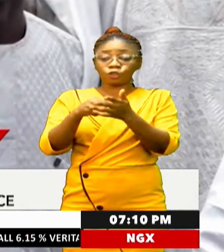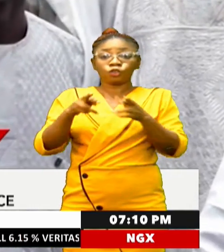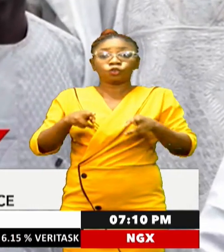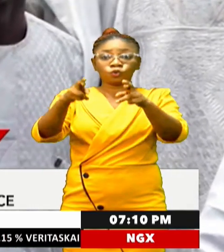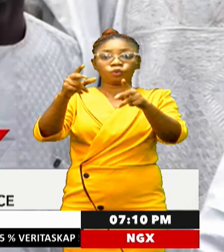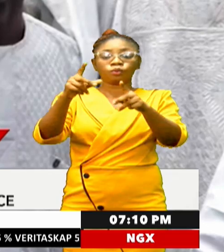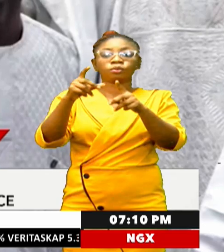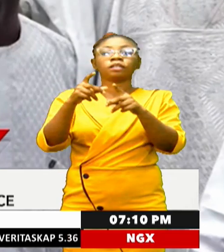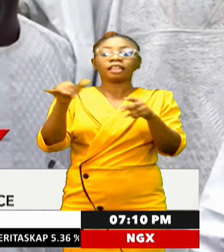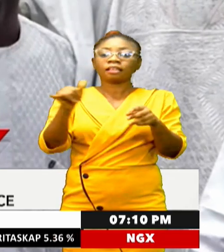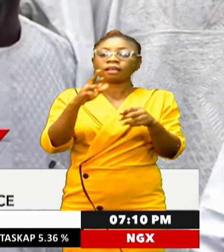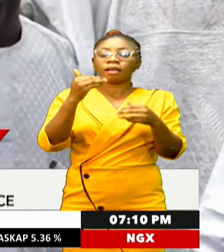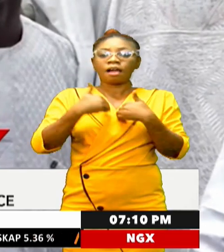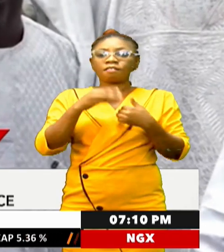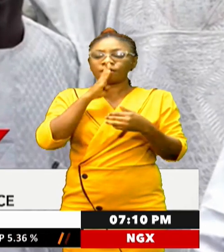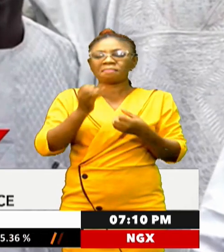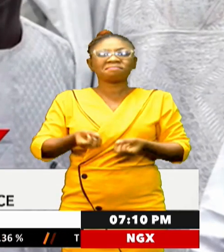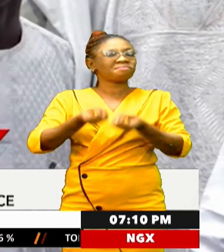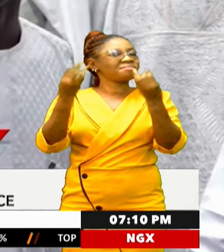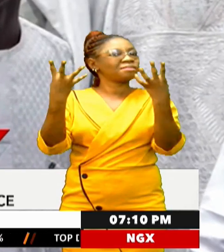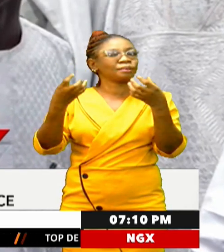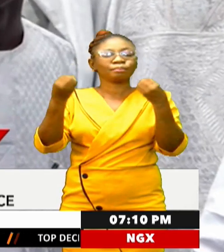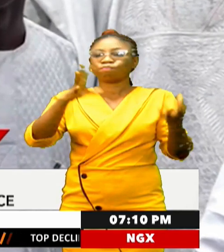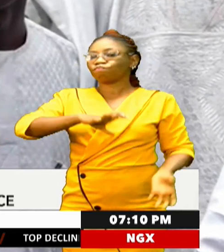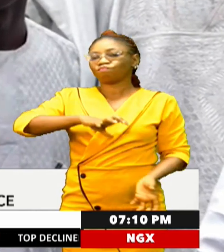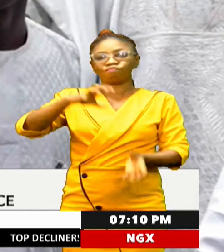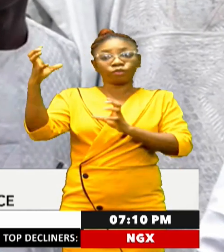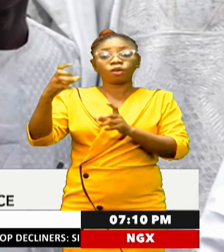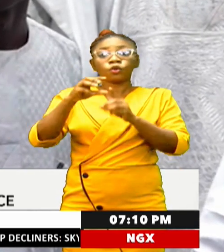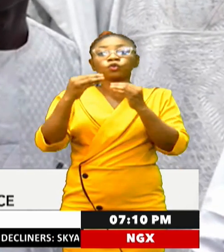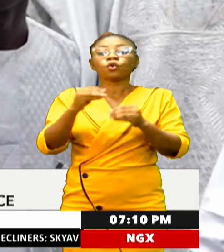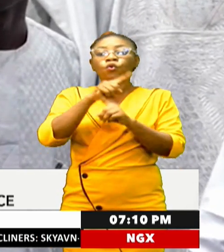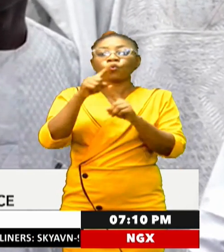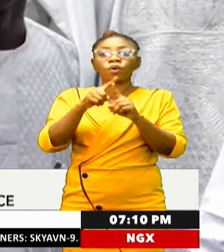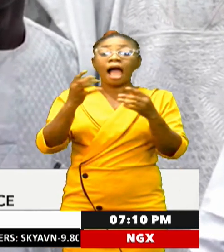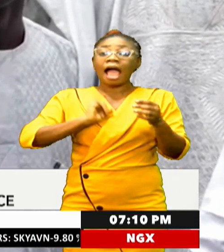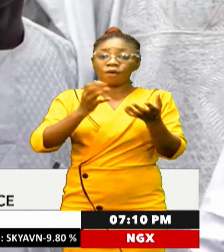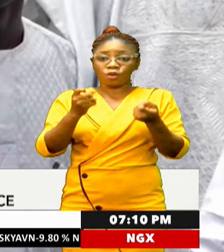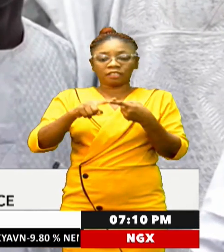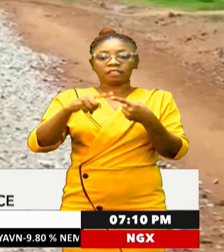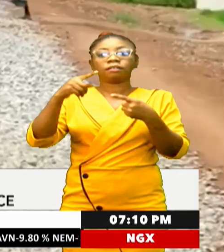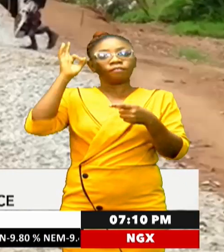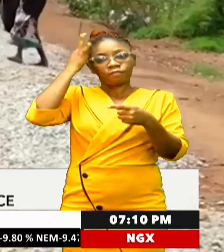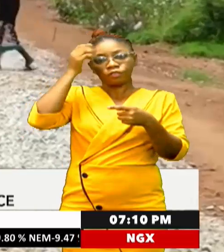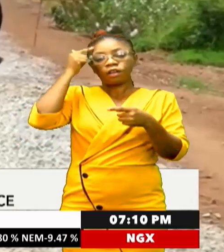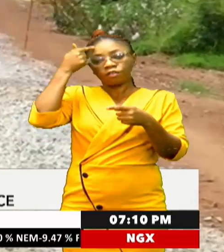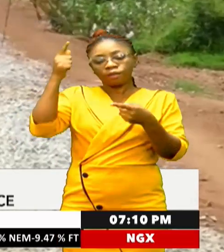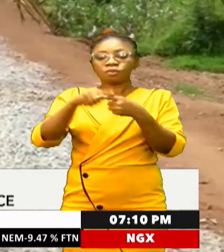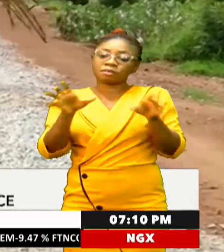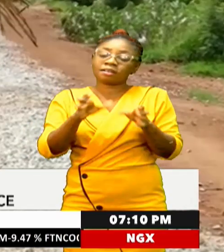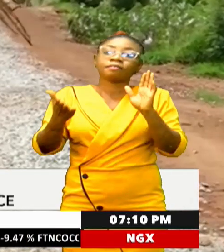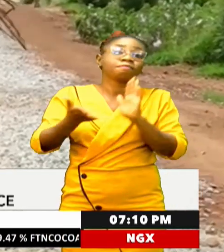to Katsina, there have been so much banditry. So we want the federal government to take a serious action. Kankara